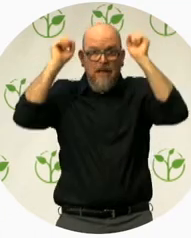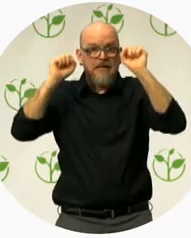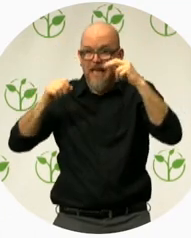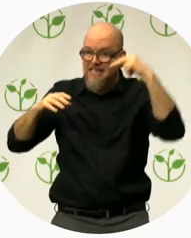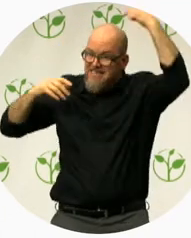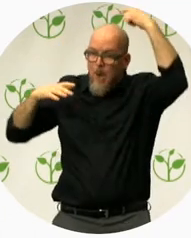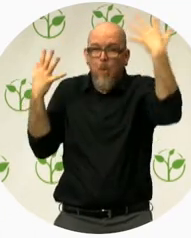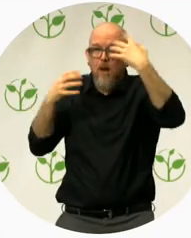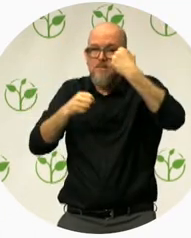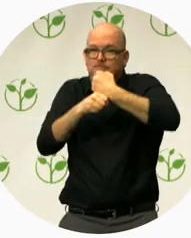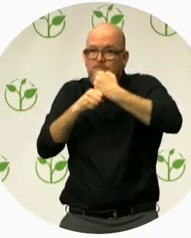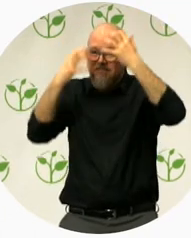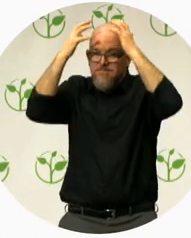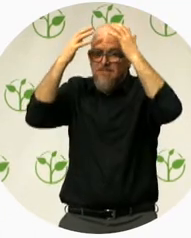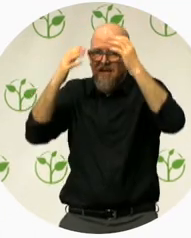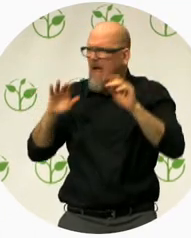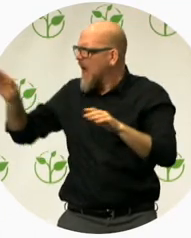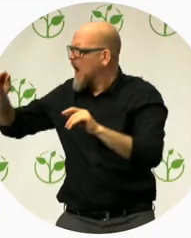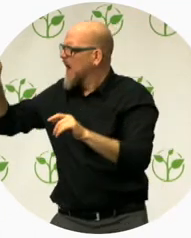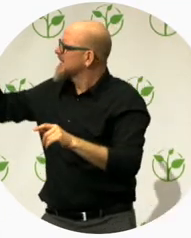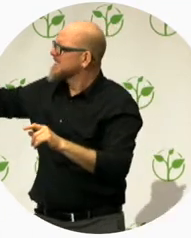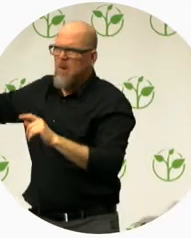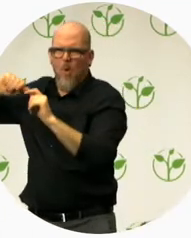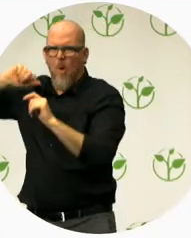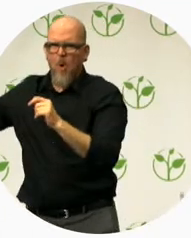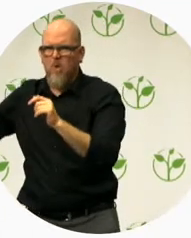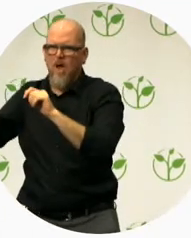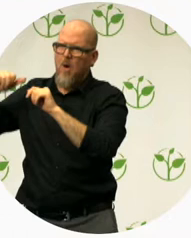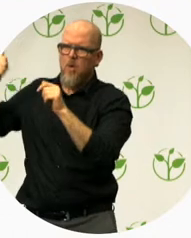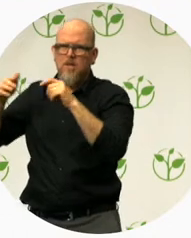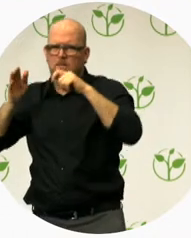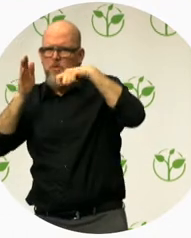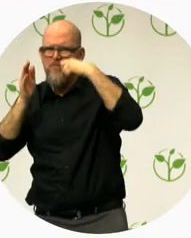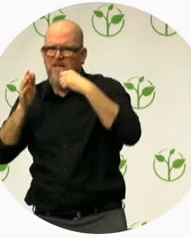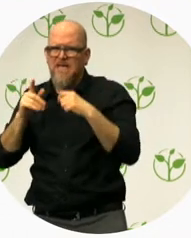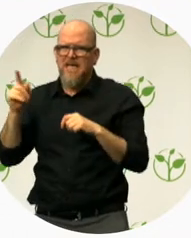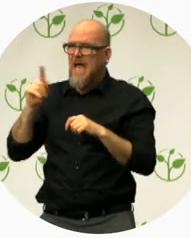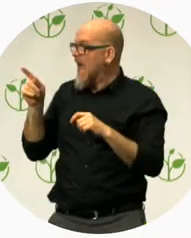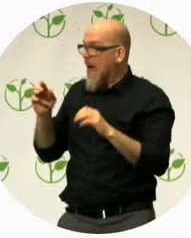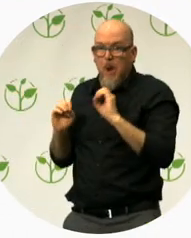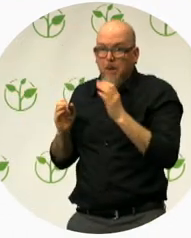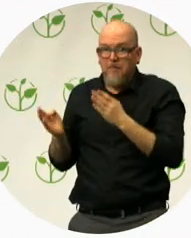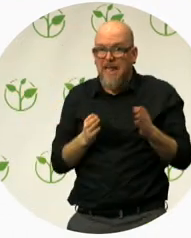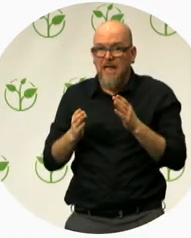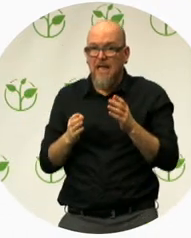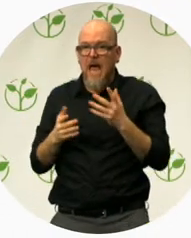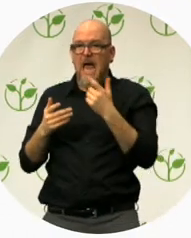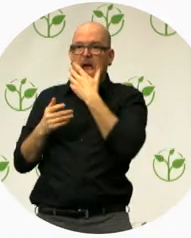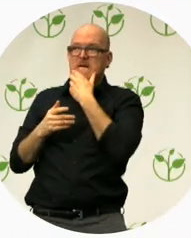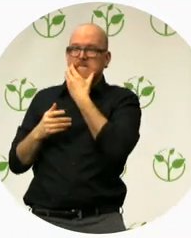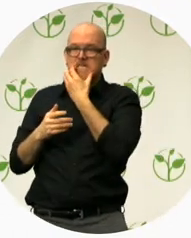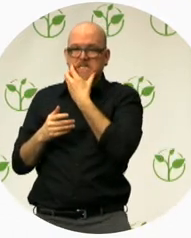One video first? Actually, we have not prepared that. That's too long. Eh? But I think we come to the Formula One after you explained.